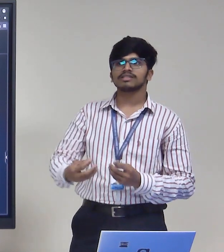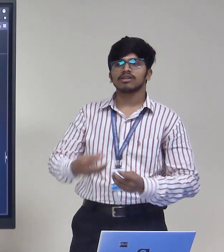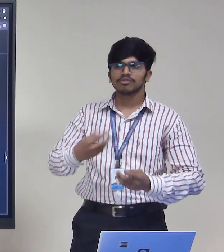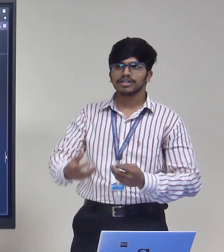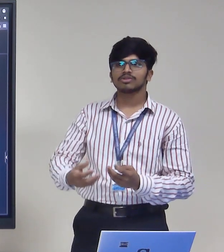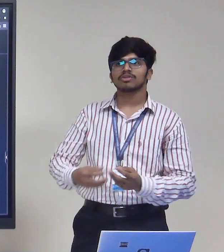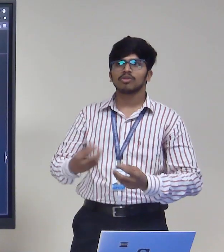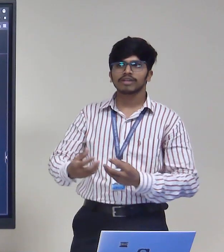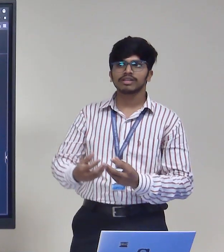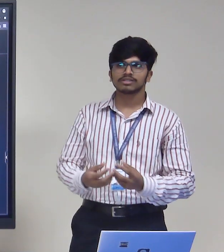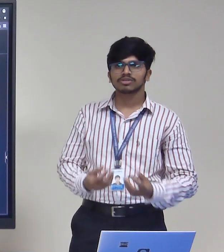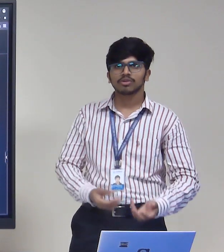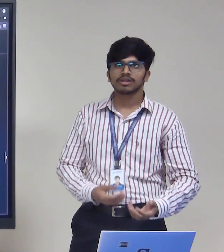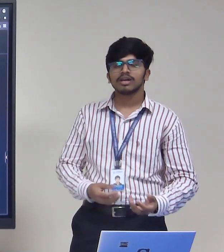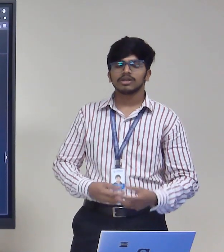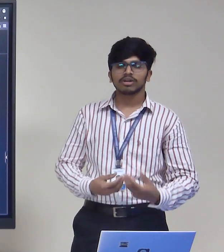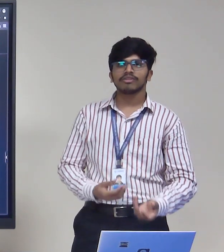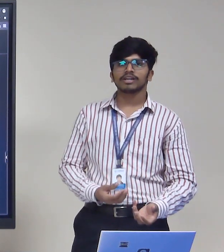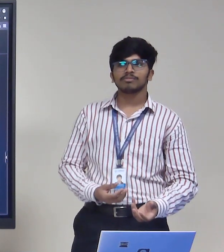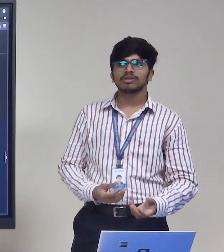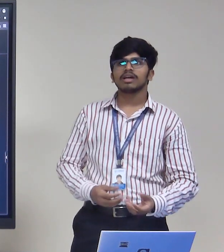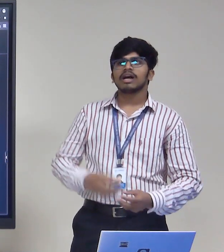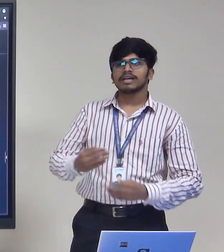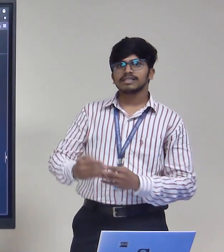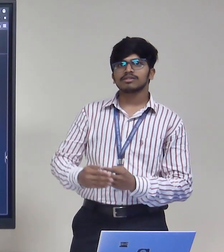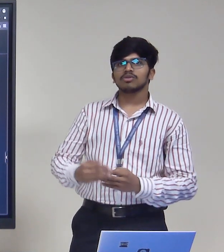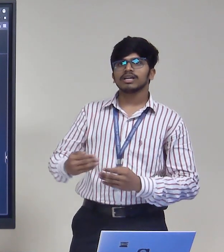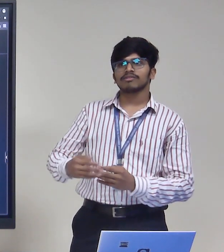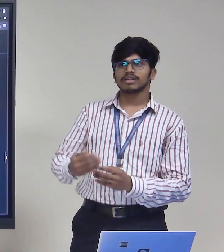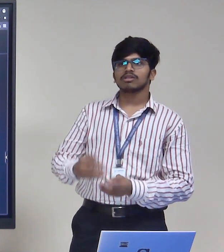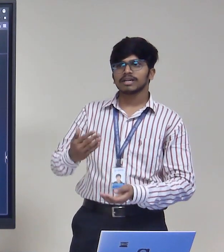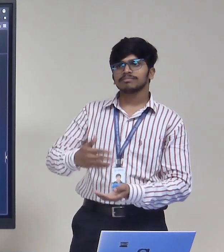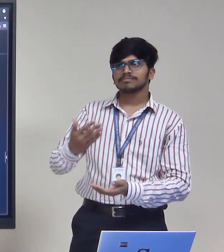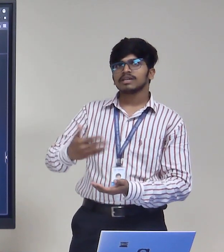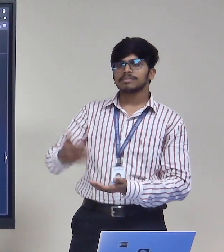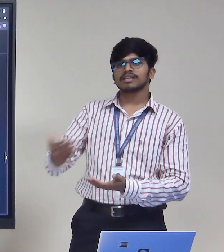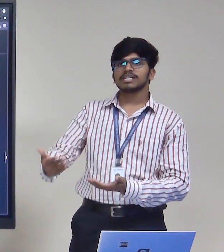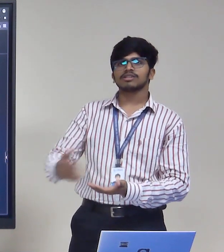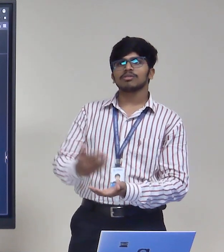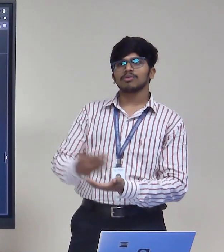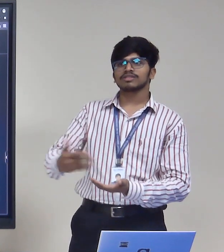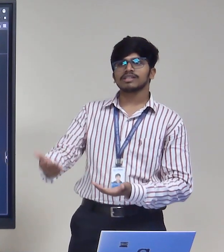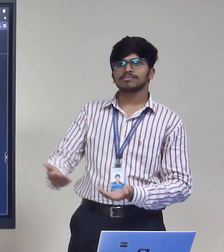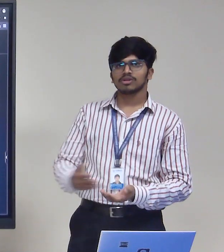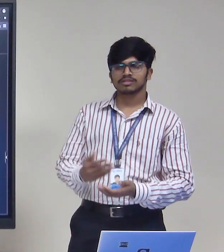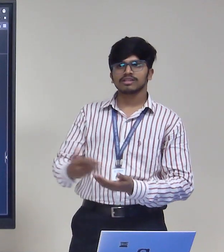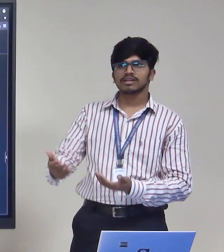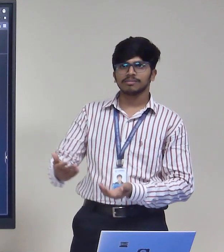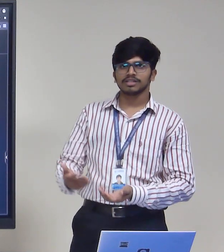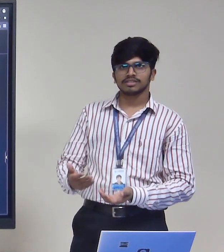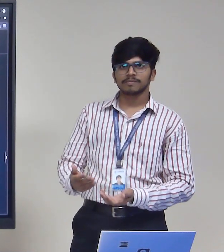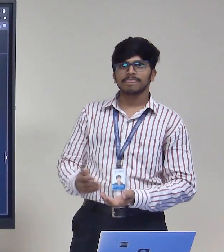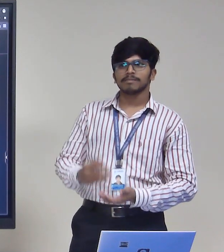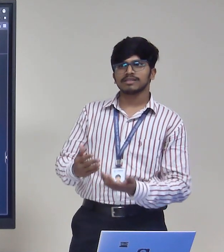the images or videos or whatever it is you are showing, you are giving an input, and it is slowly converting or like pixelation or processing